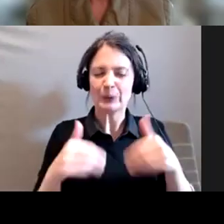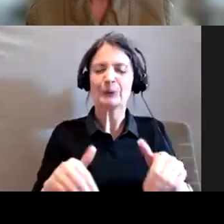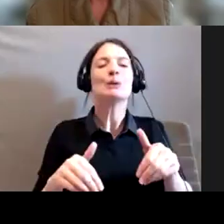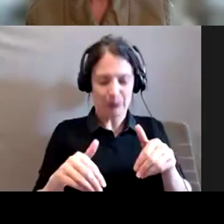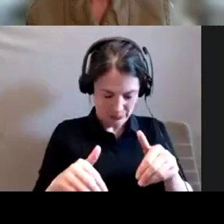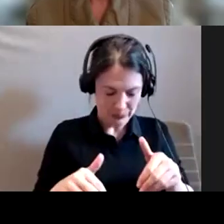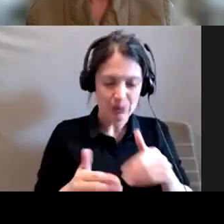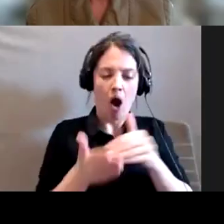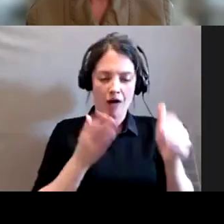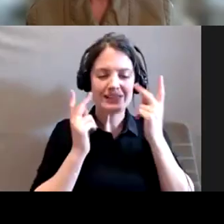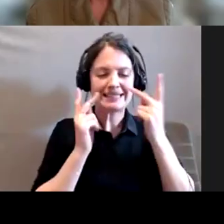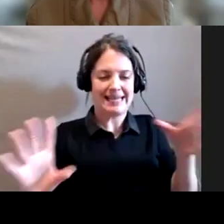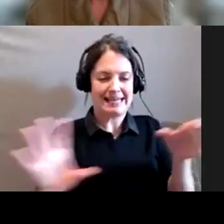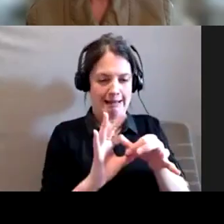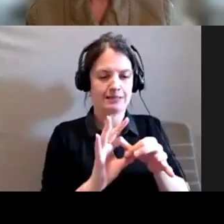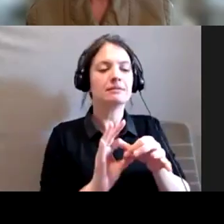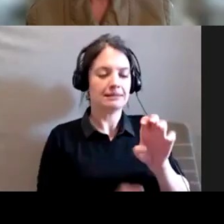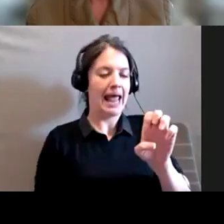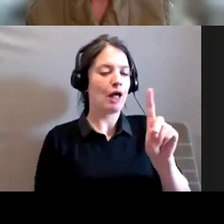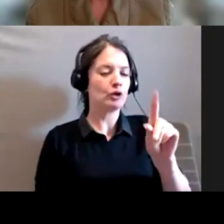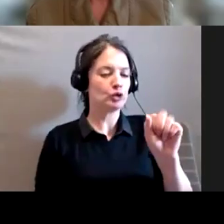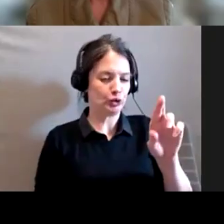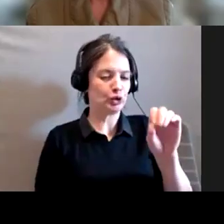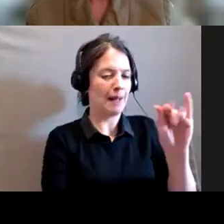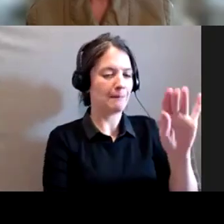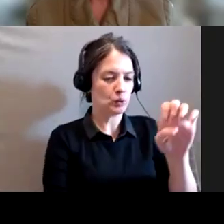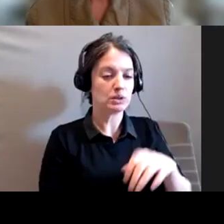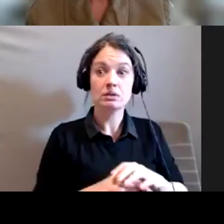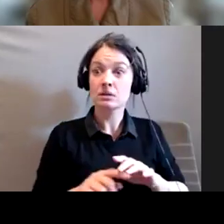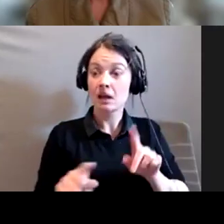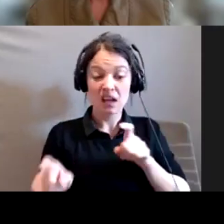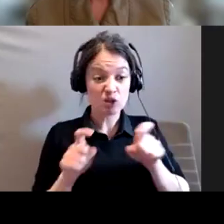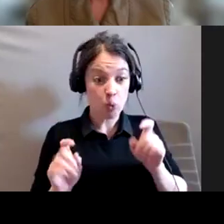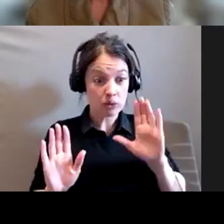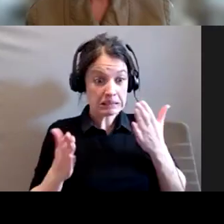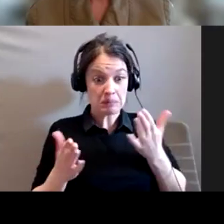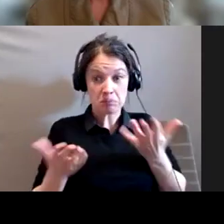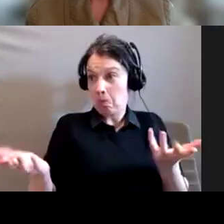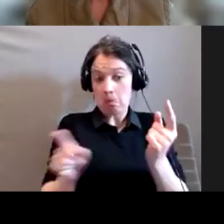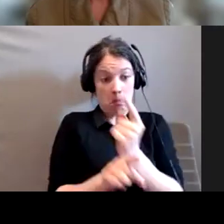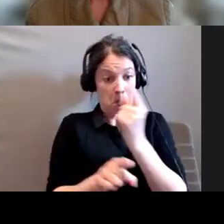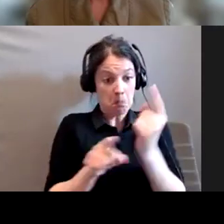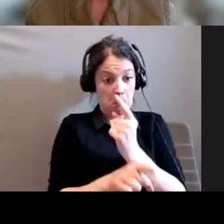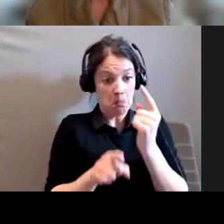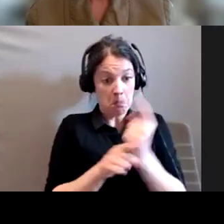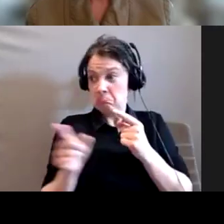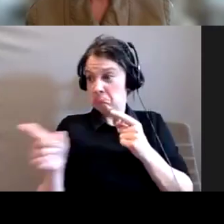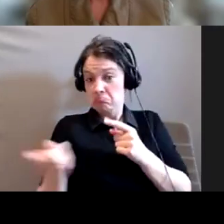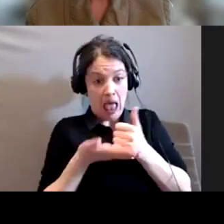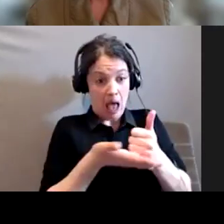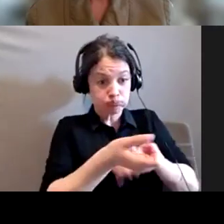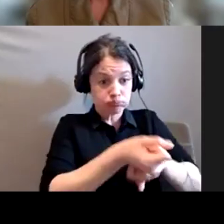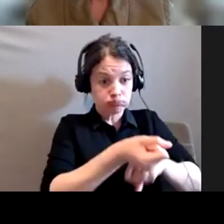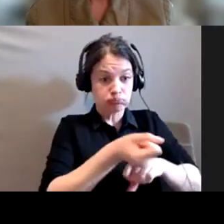abuse. What makes it especially concerning is that control can appear legitimate on the surface because there is a signed